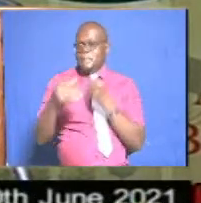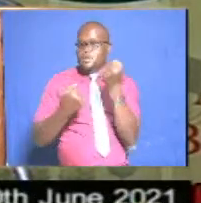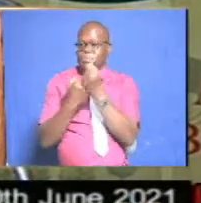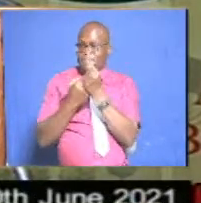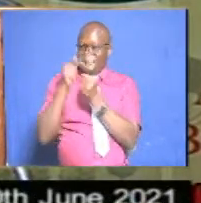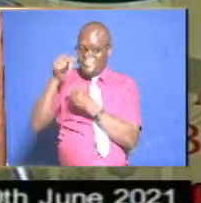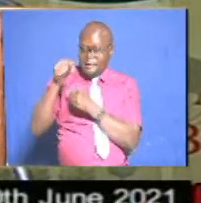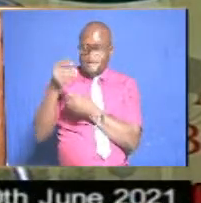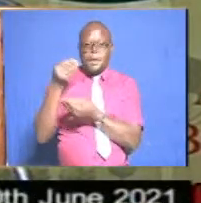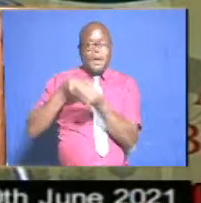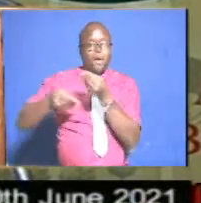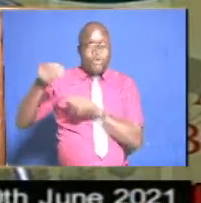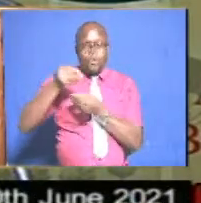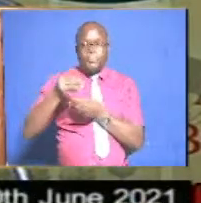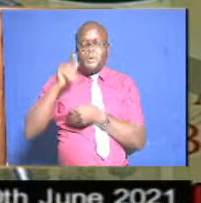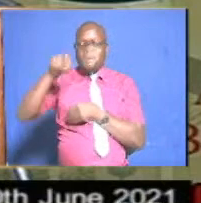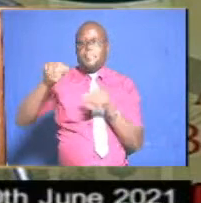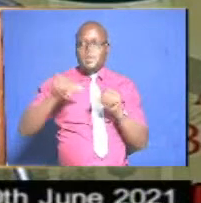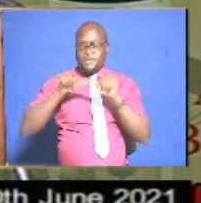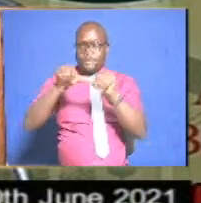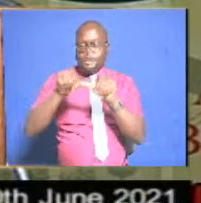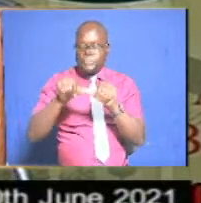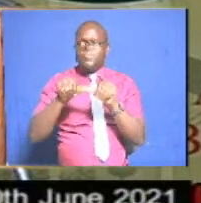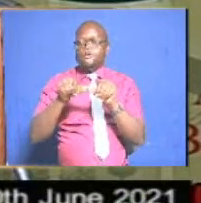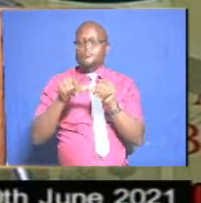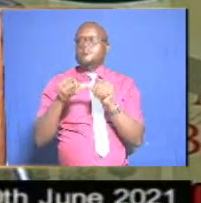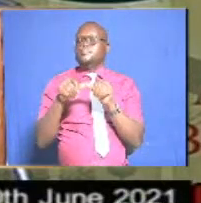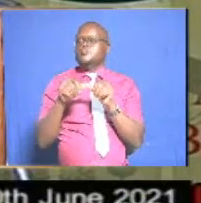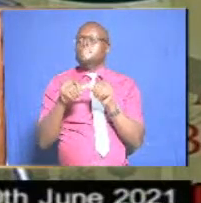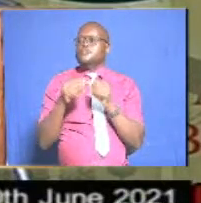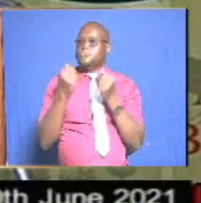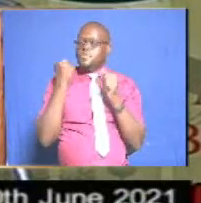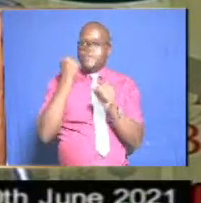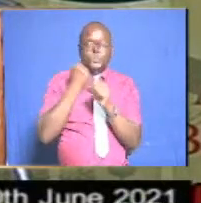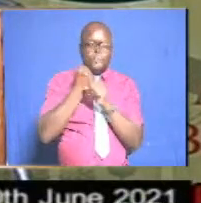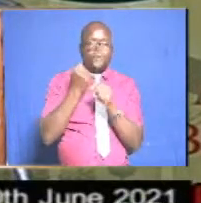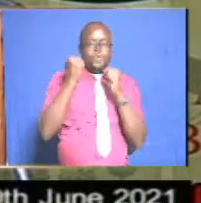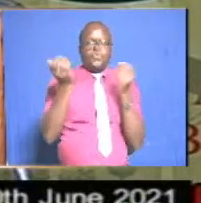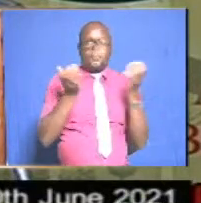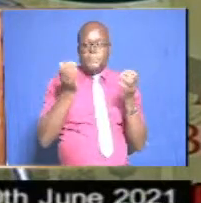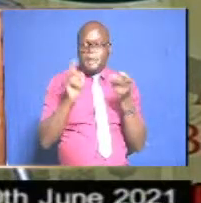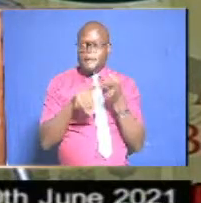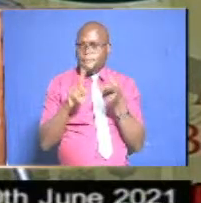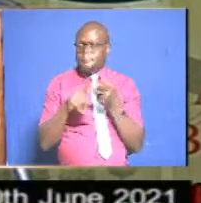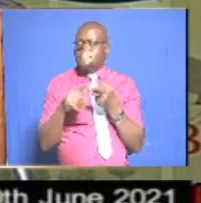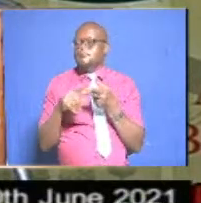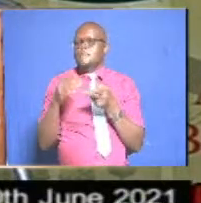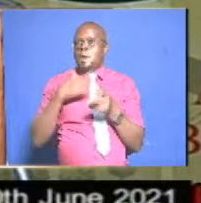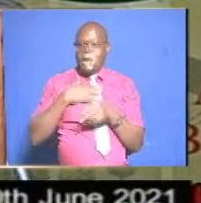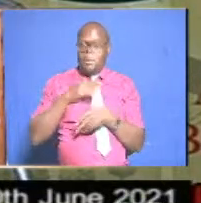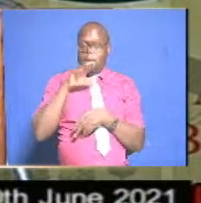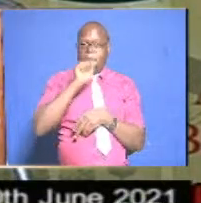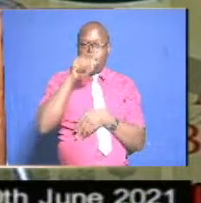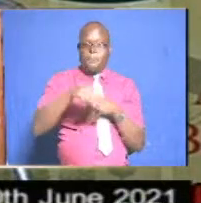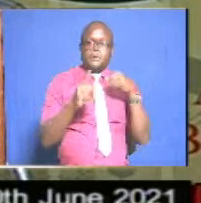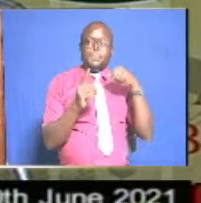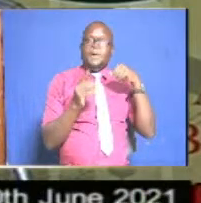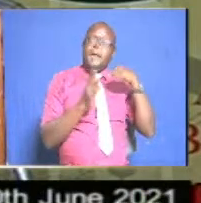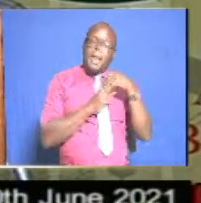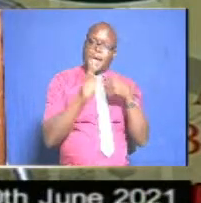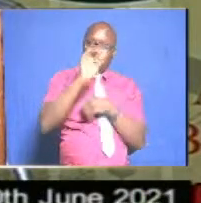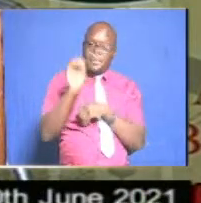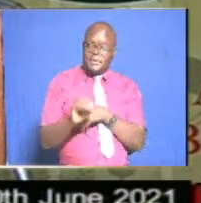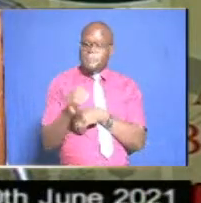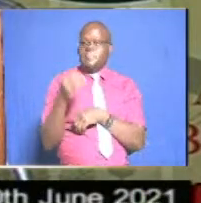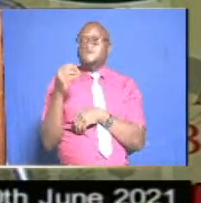support this growth outlook, we shall continue to maintain macroeconomic stability. Inflation, which stood at 5.9% in May